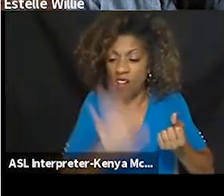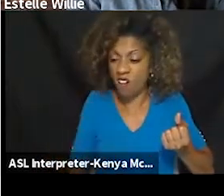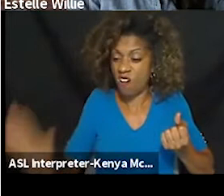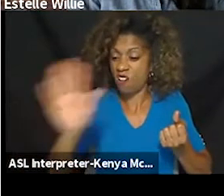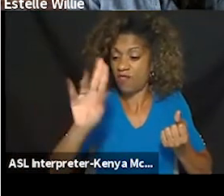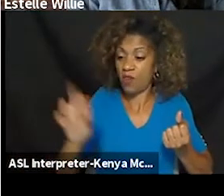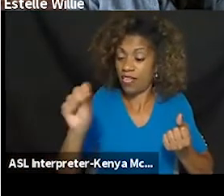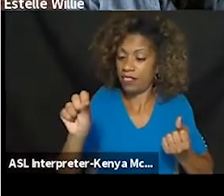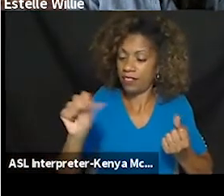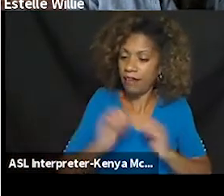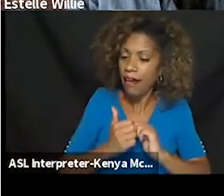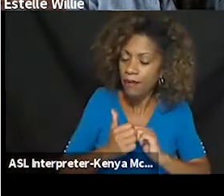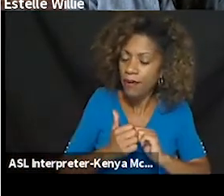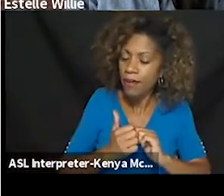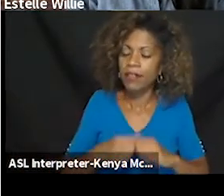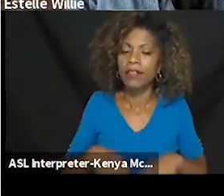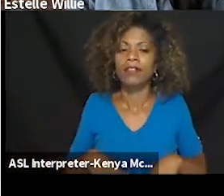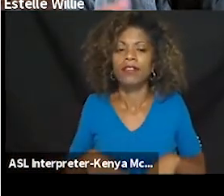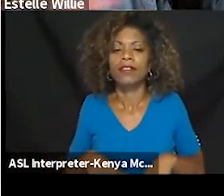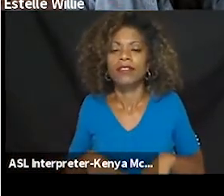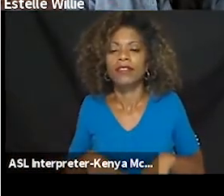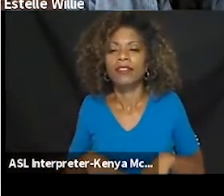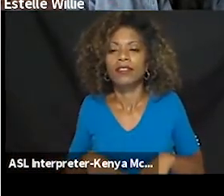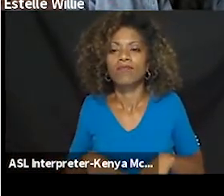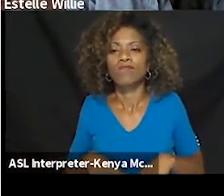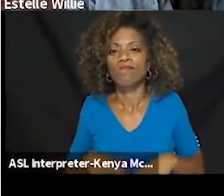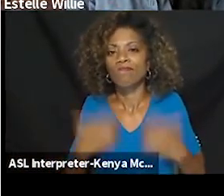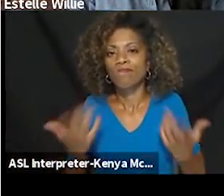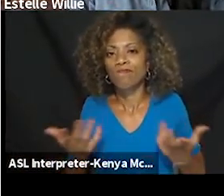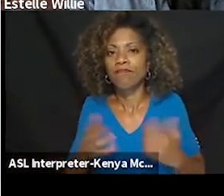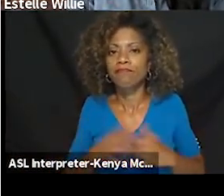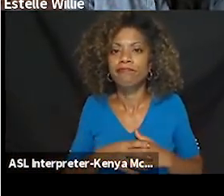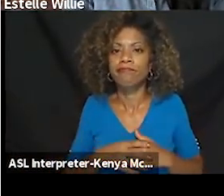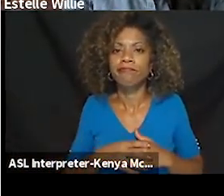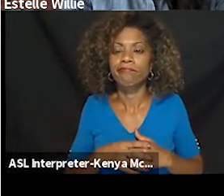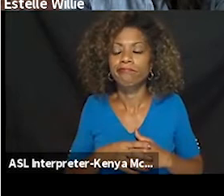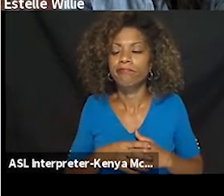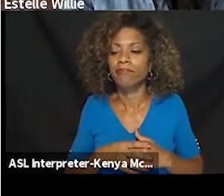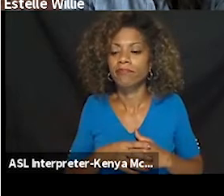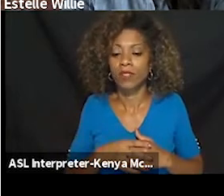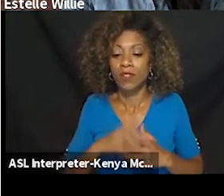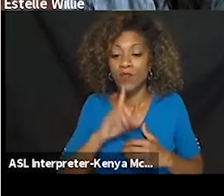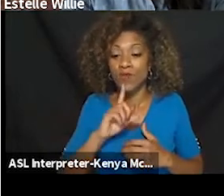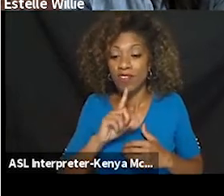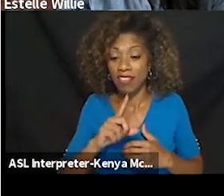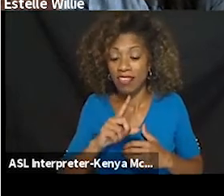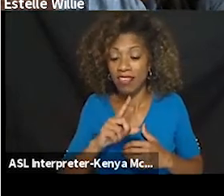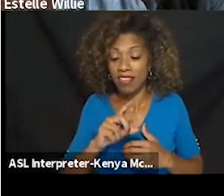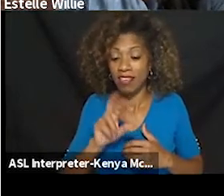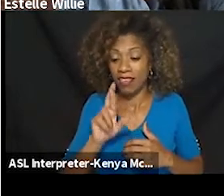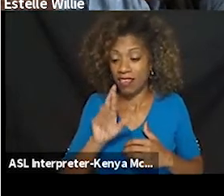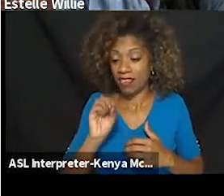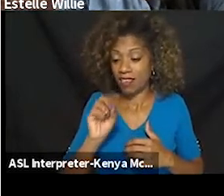what was interesting is that Rockefeller, in like the past 2 decades, has really been an